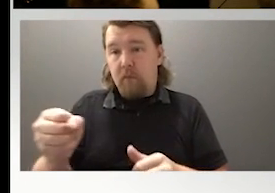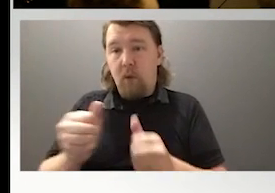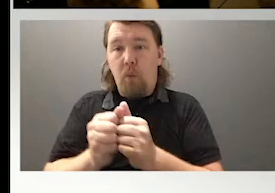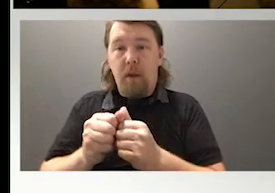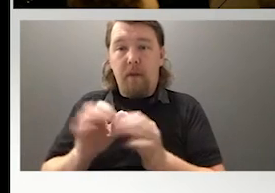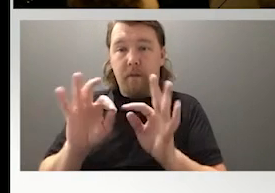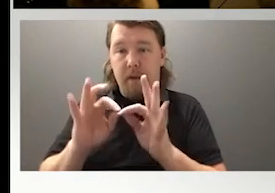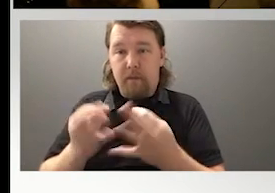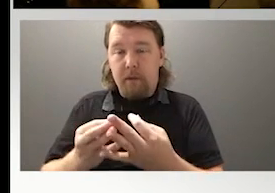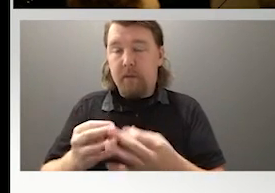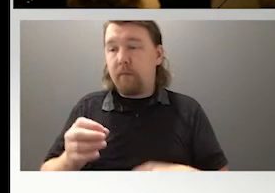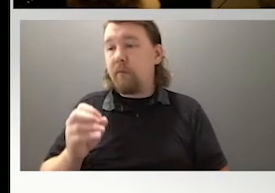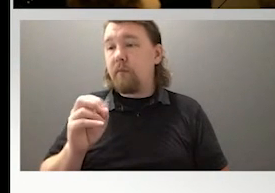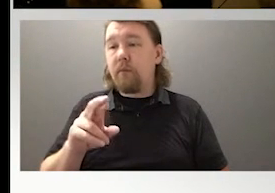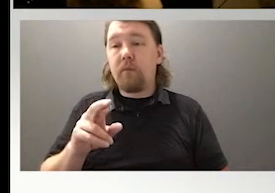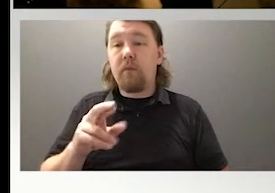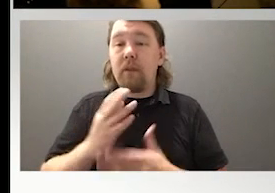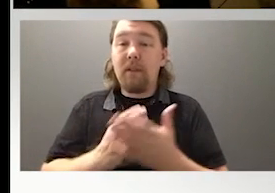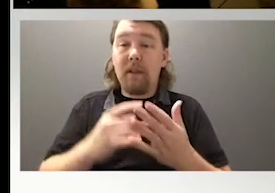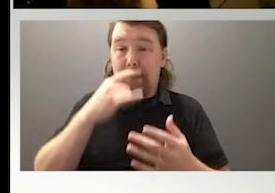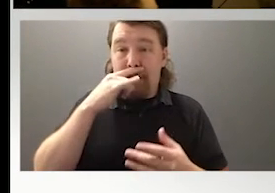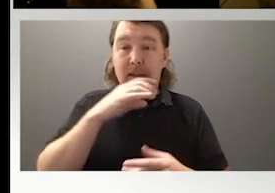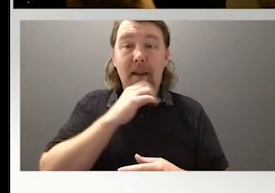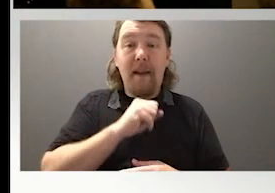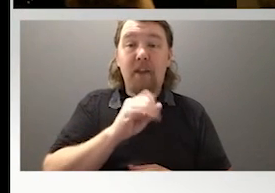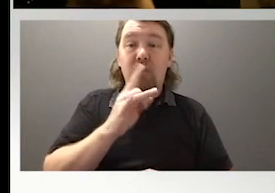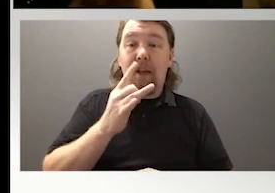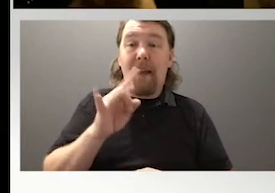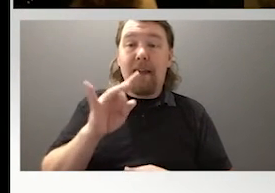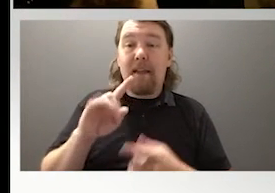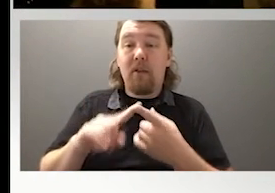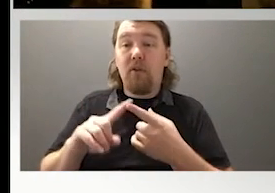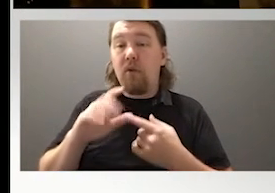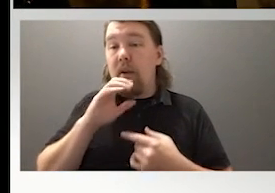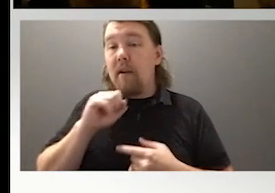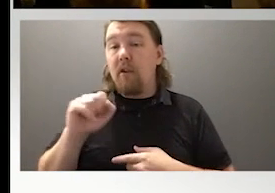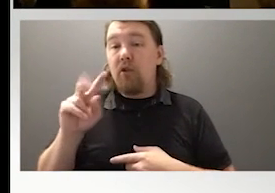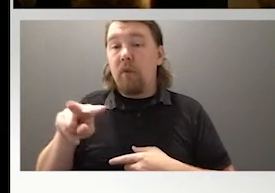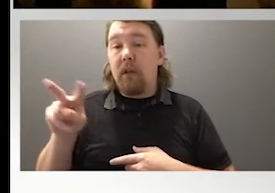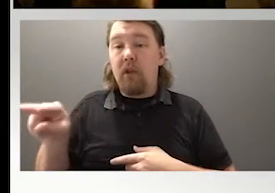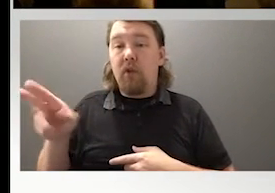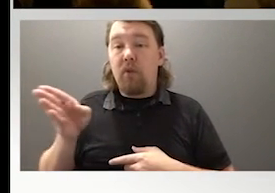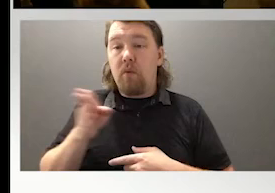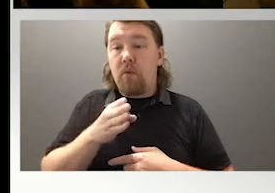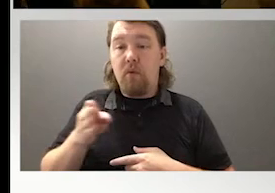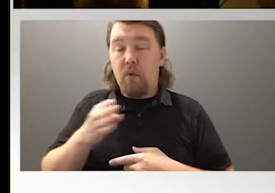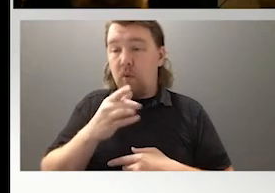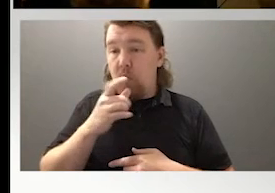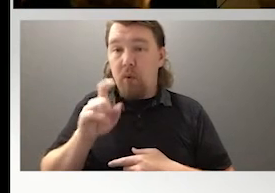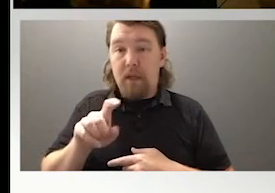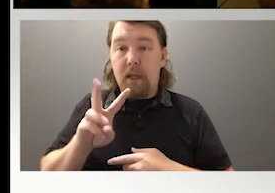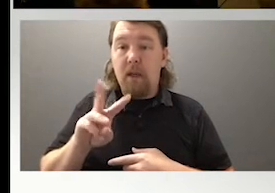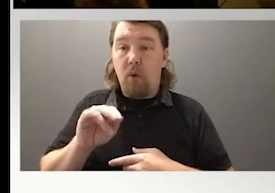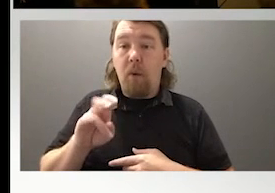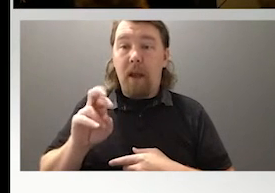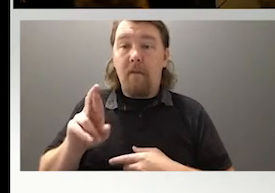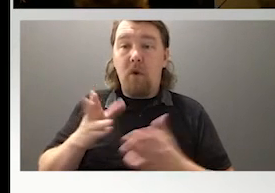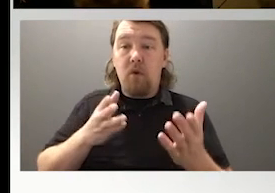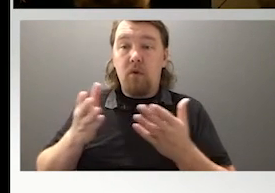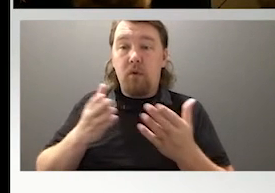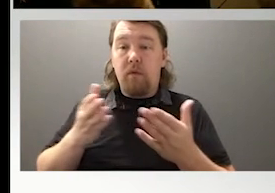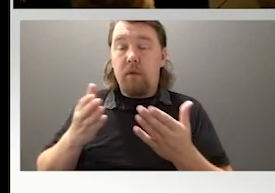or sometimes there are some children between the ages of 18 and 22 who need waiver